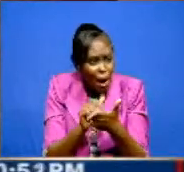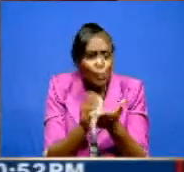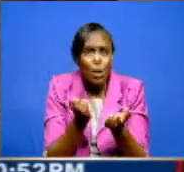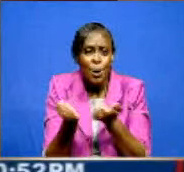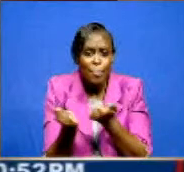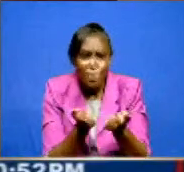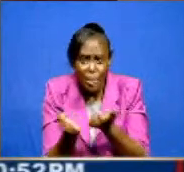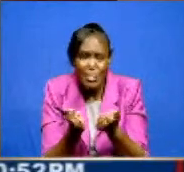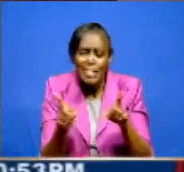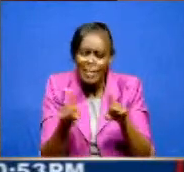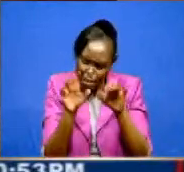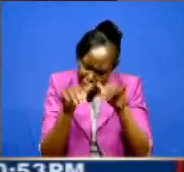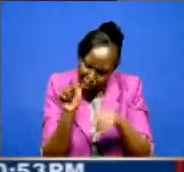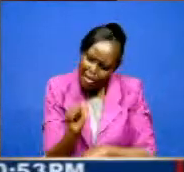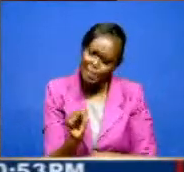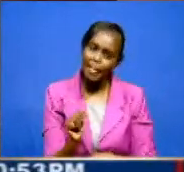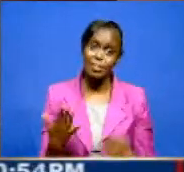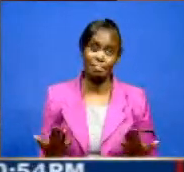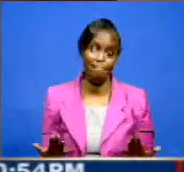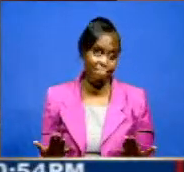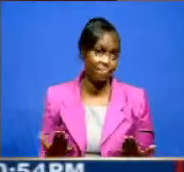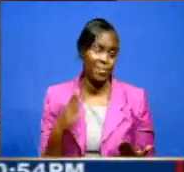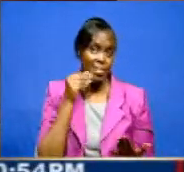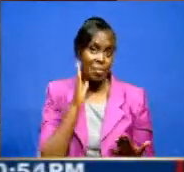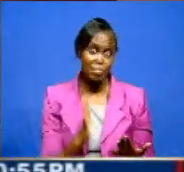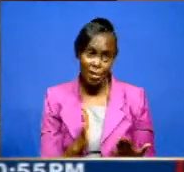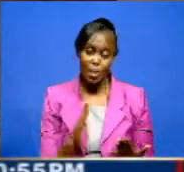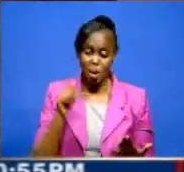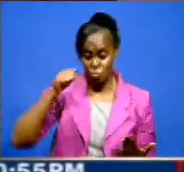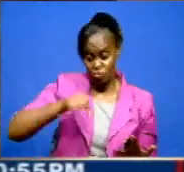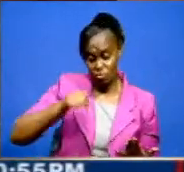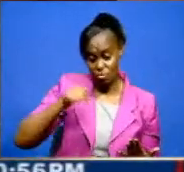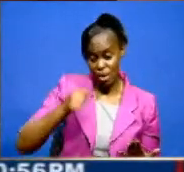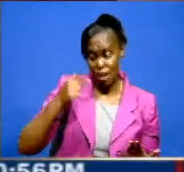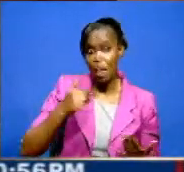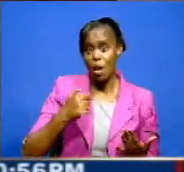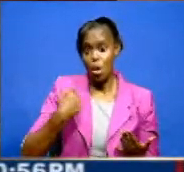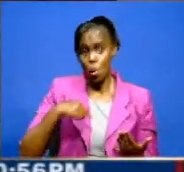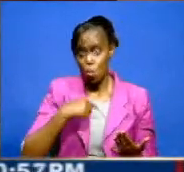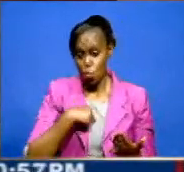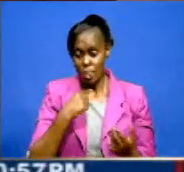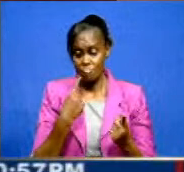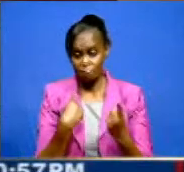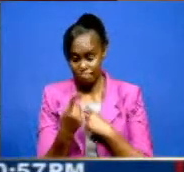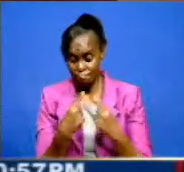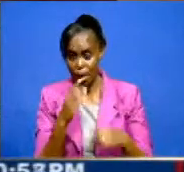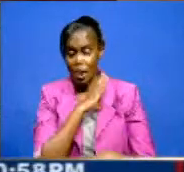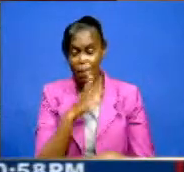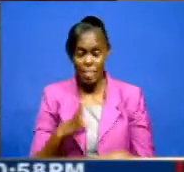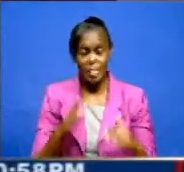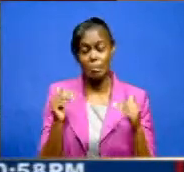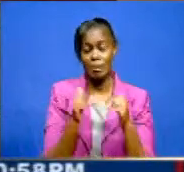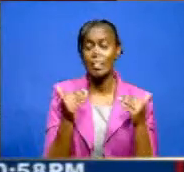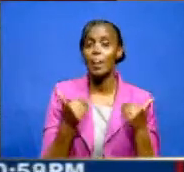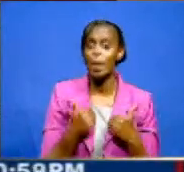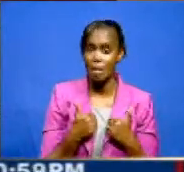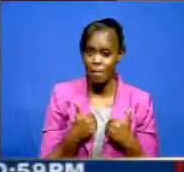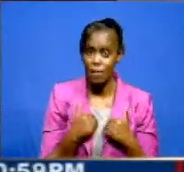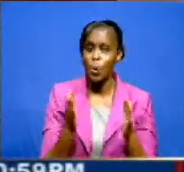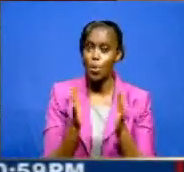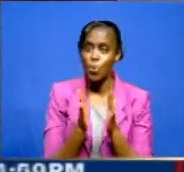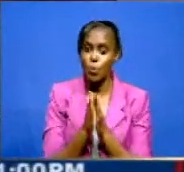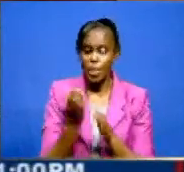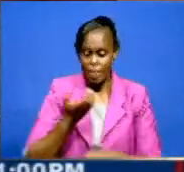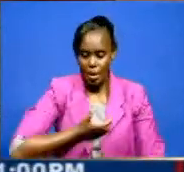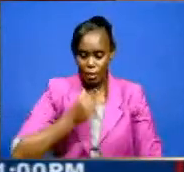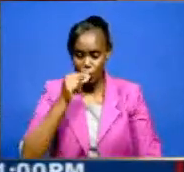in that agriculture. In fact, Mr. Speaker, today, we had a session, my committee had a session with the Council